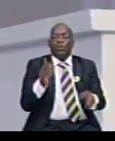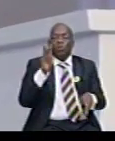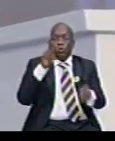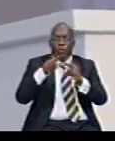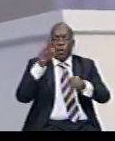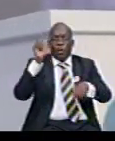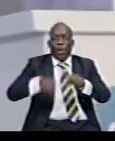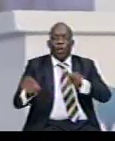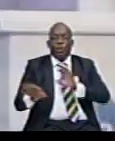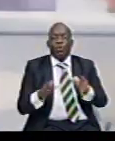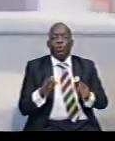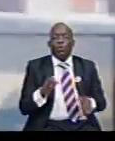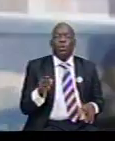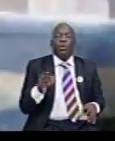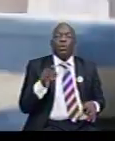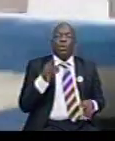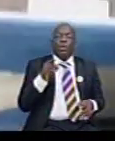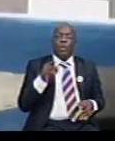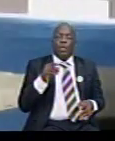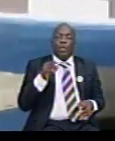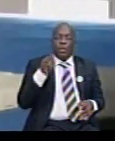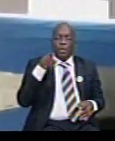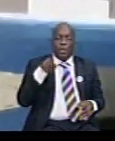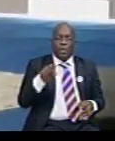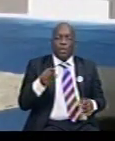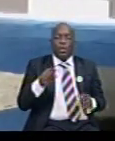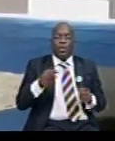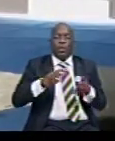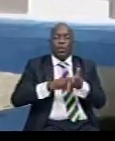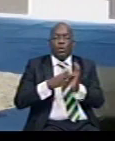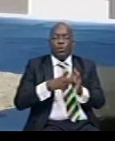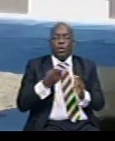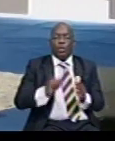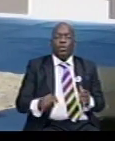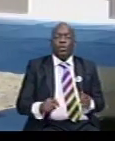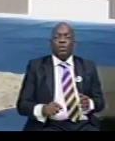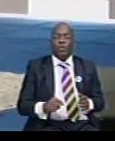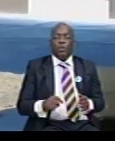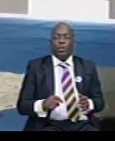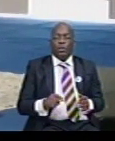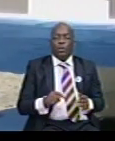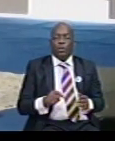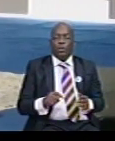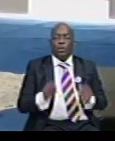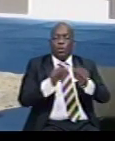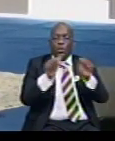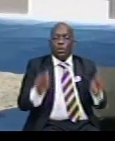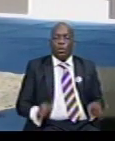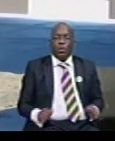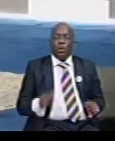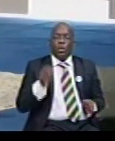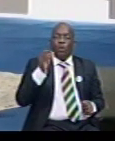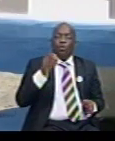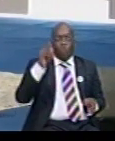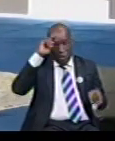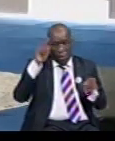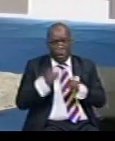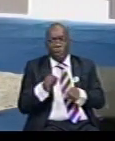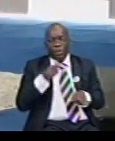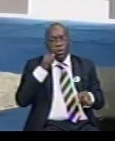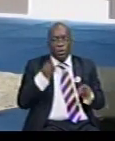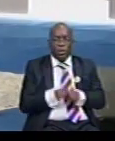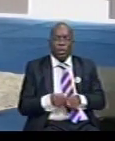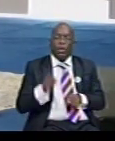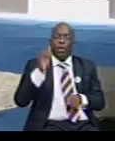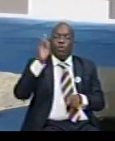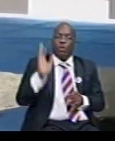He repaired the altar. Brothers and sisters, fellow ministers, colleagues, we